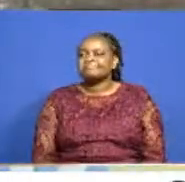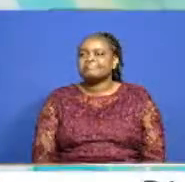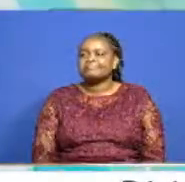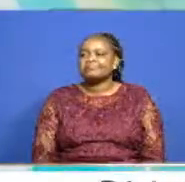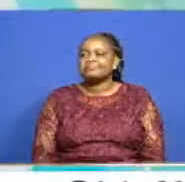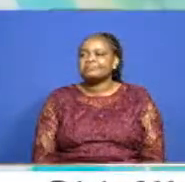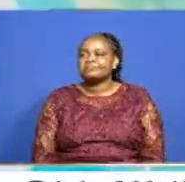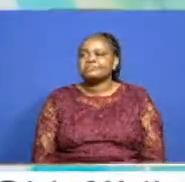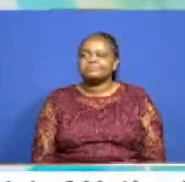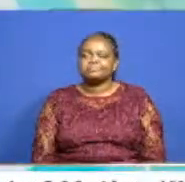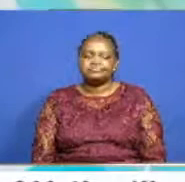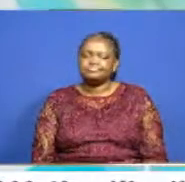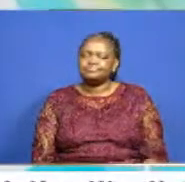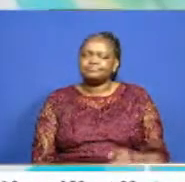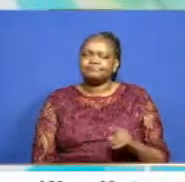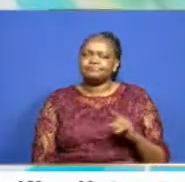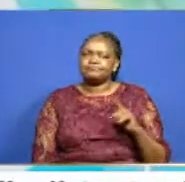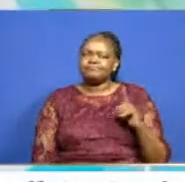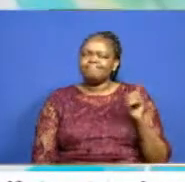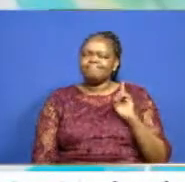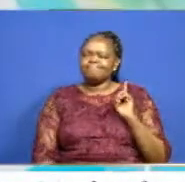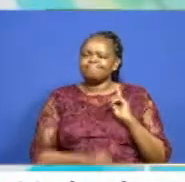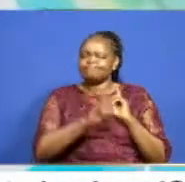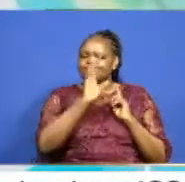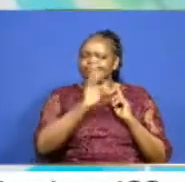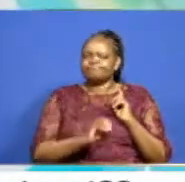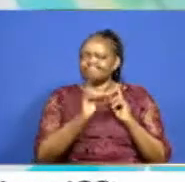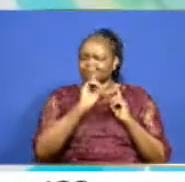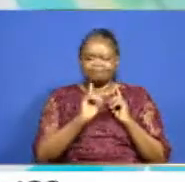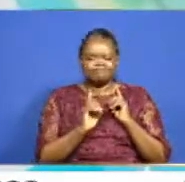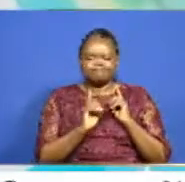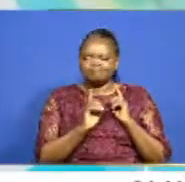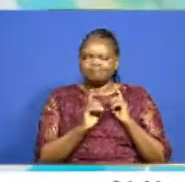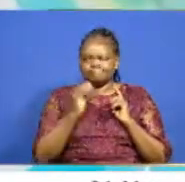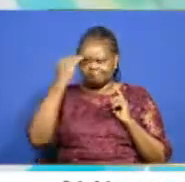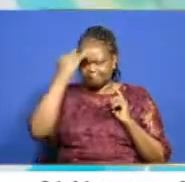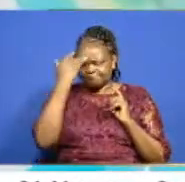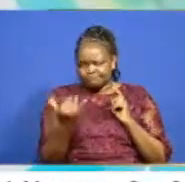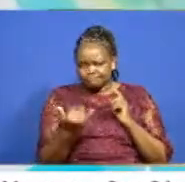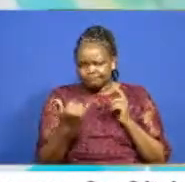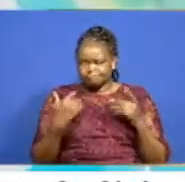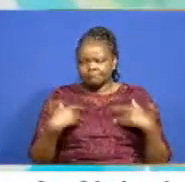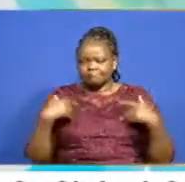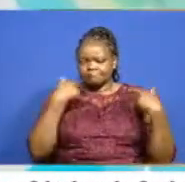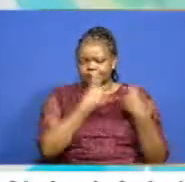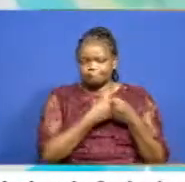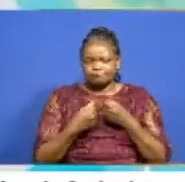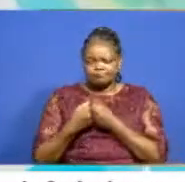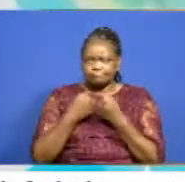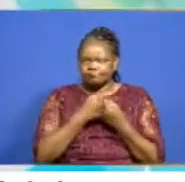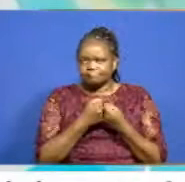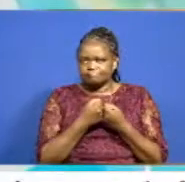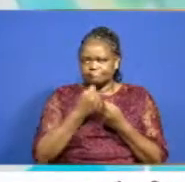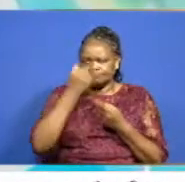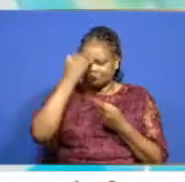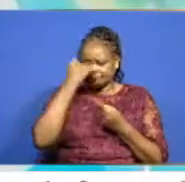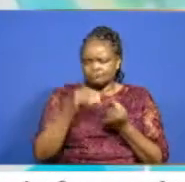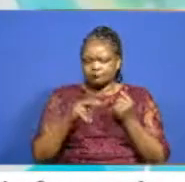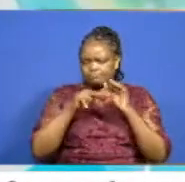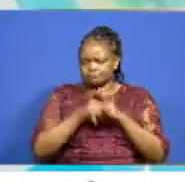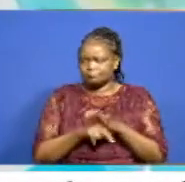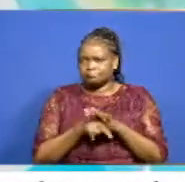I can't say it has been 100% effective, no, because we have had a challenge, especially the lower grades have not